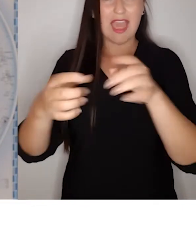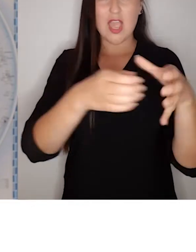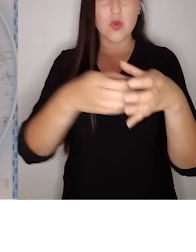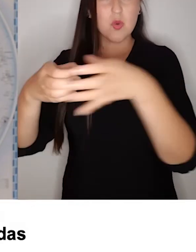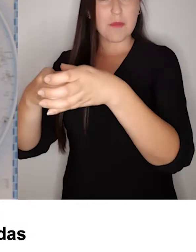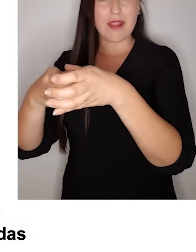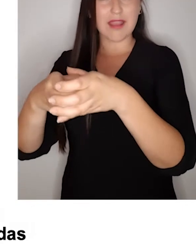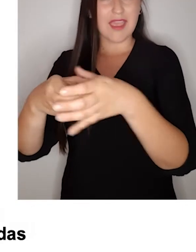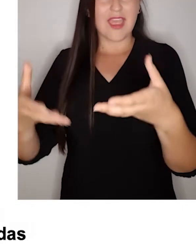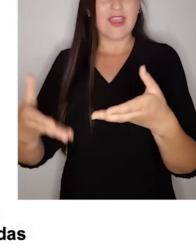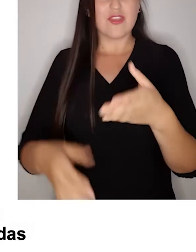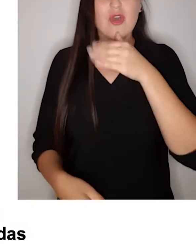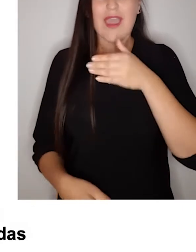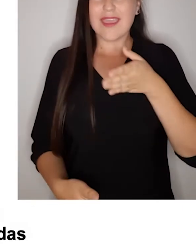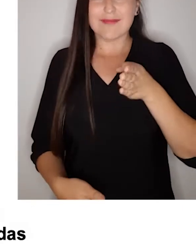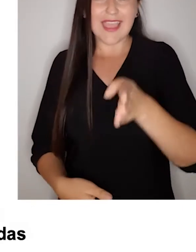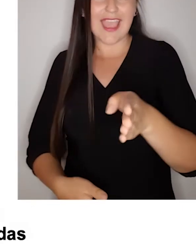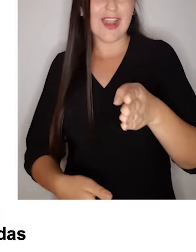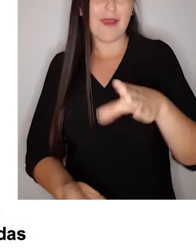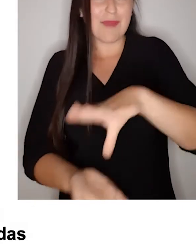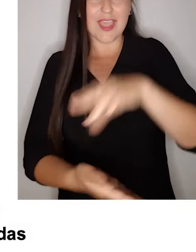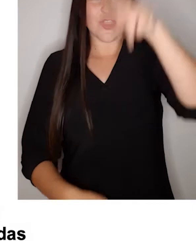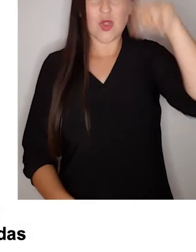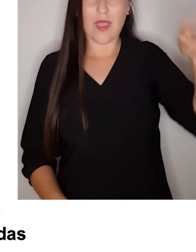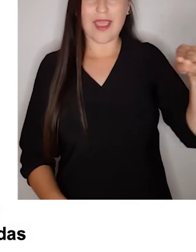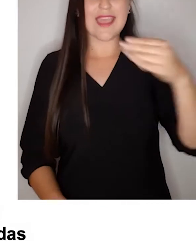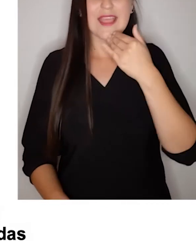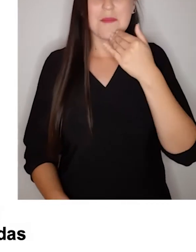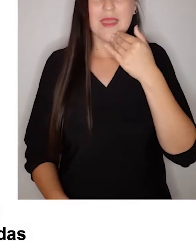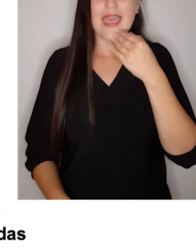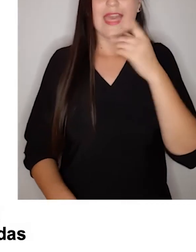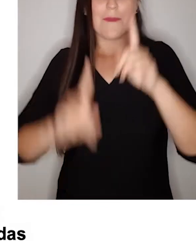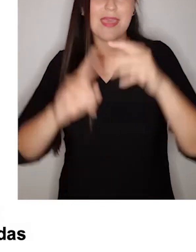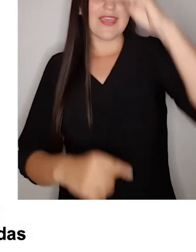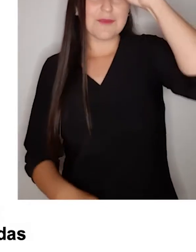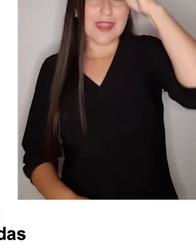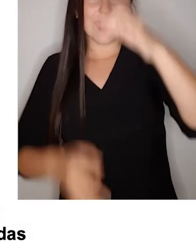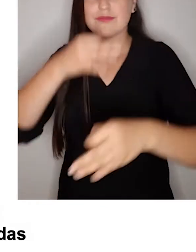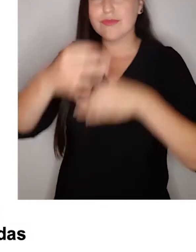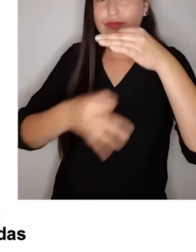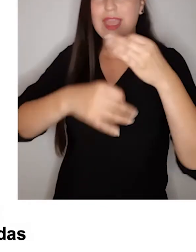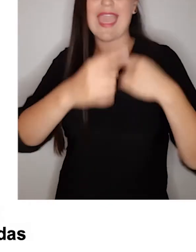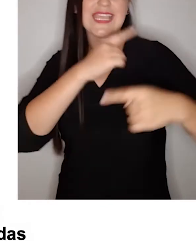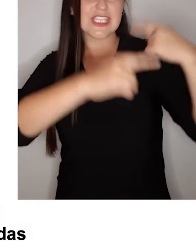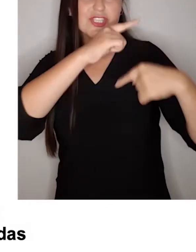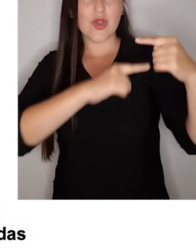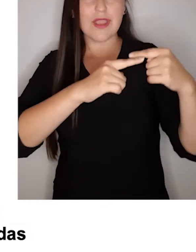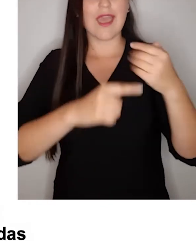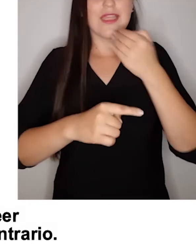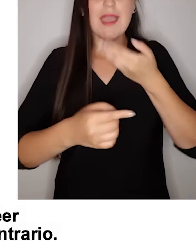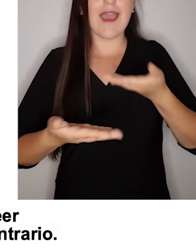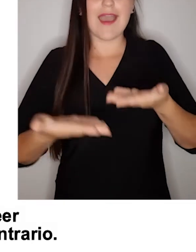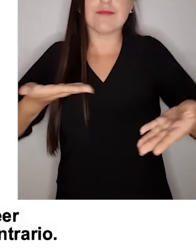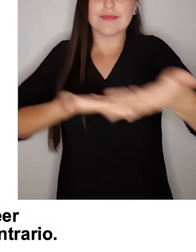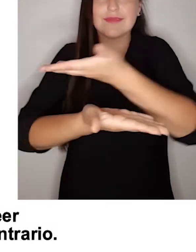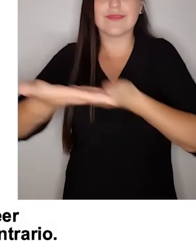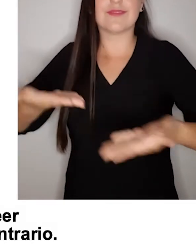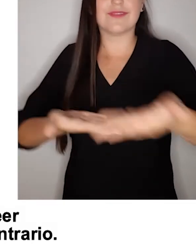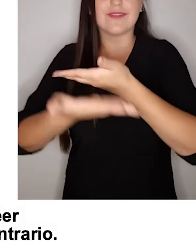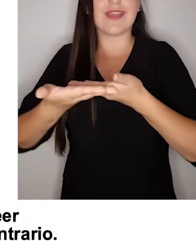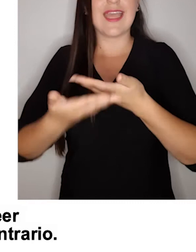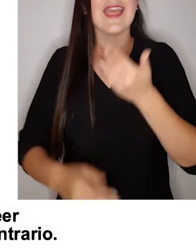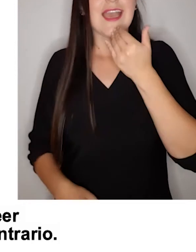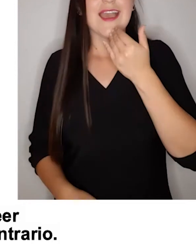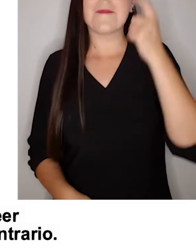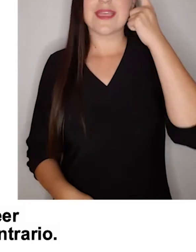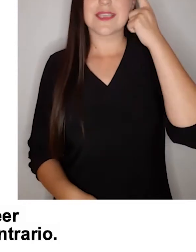Norway. But in addition to numerous stories and sharings of experiences, we also have